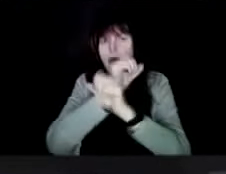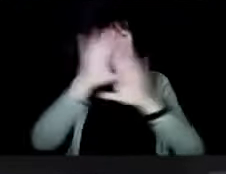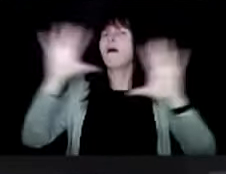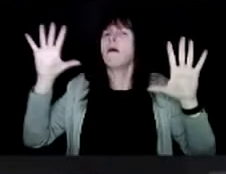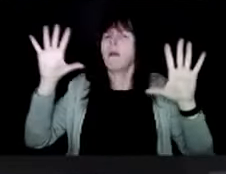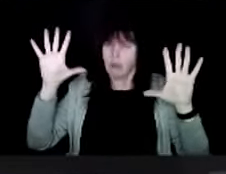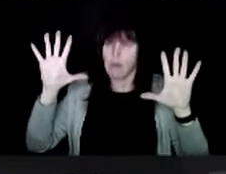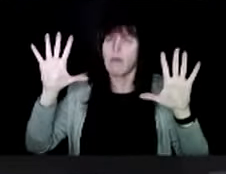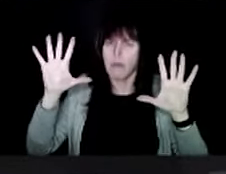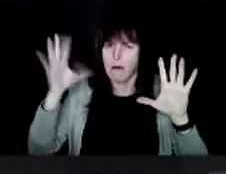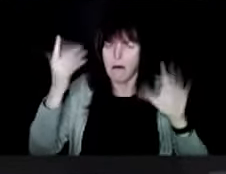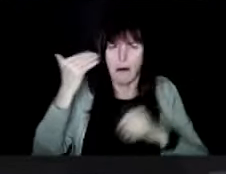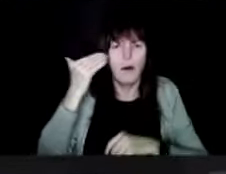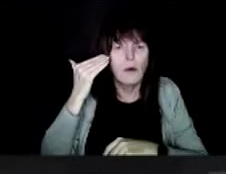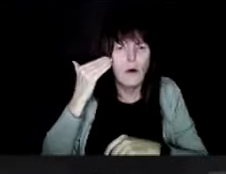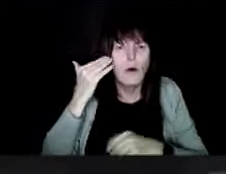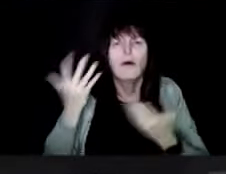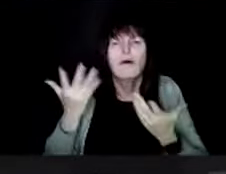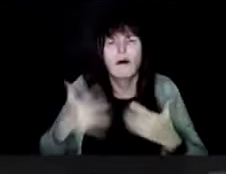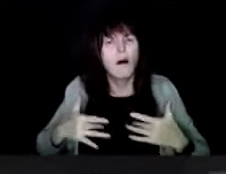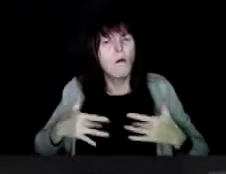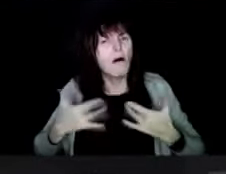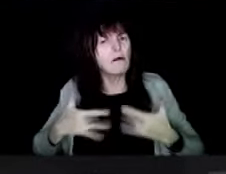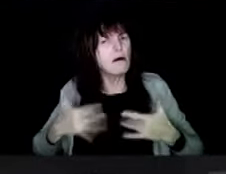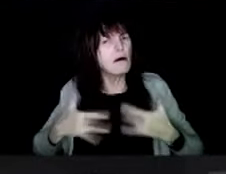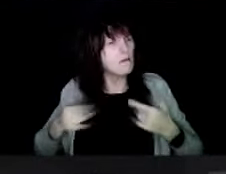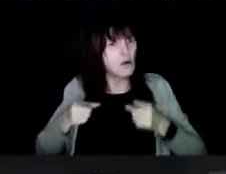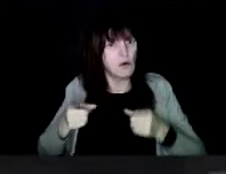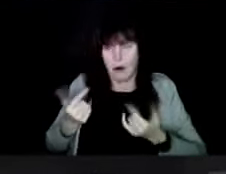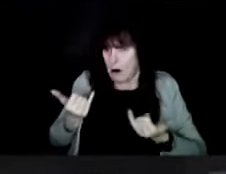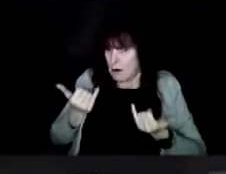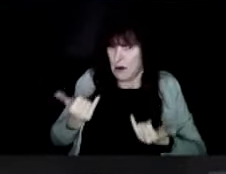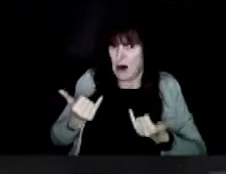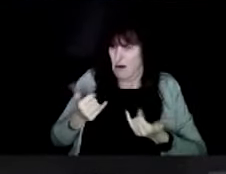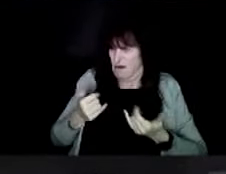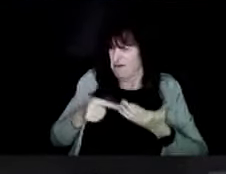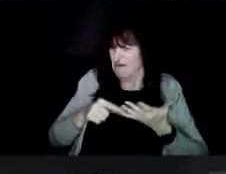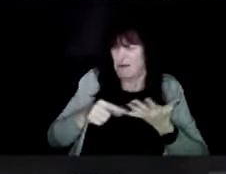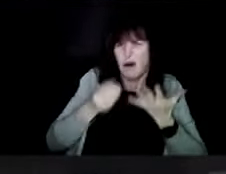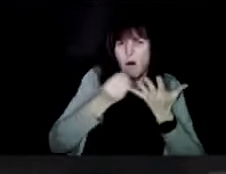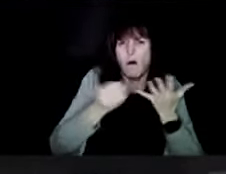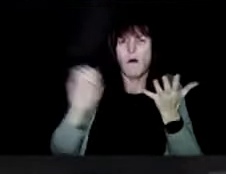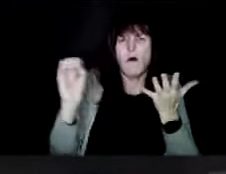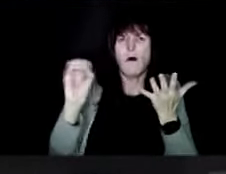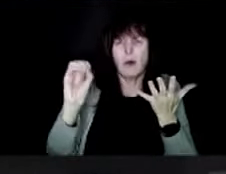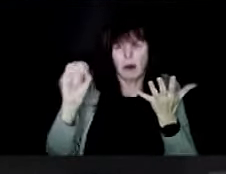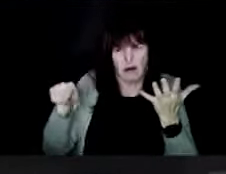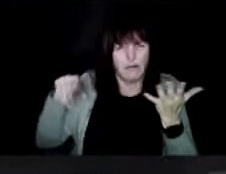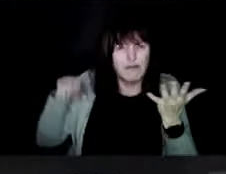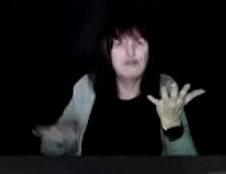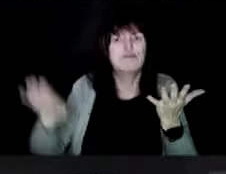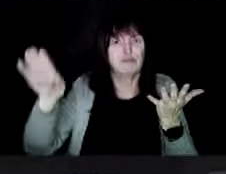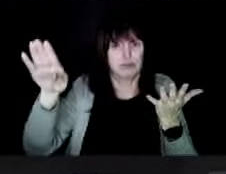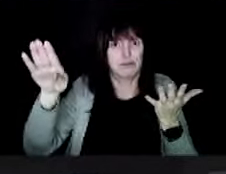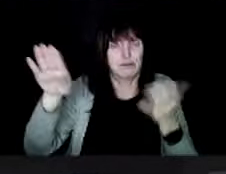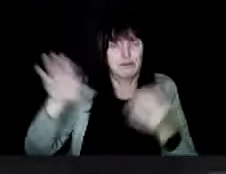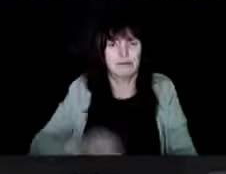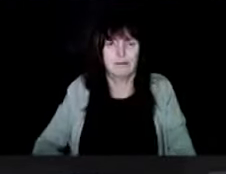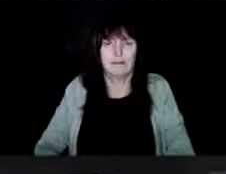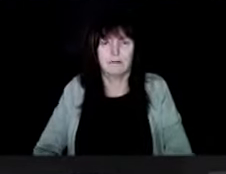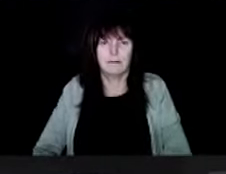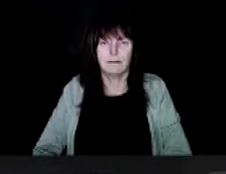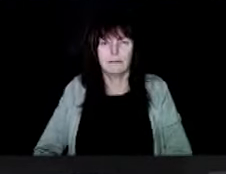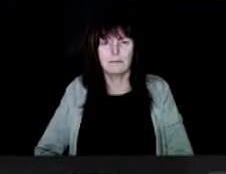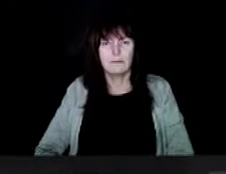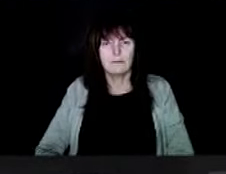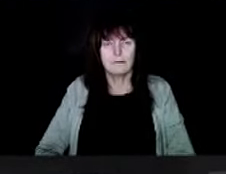wave. Next question. From Rob Ferguson at the Toronto Star. Please go ahead.